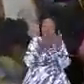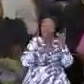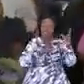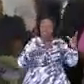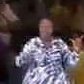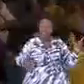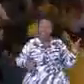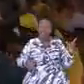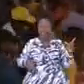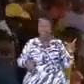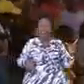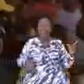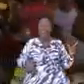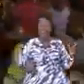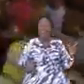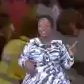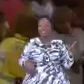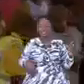Lord.